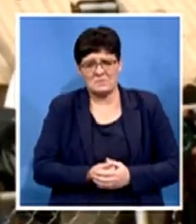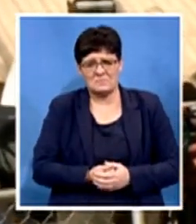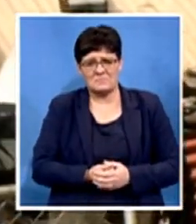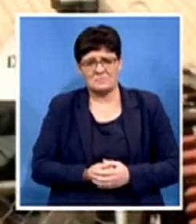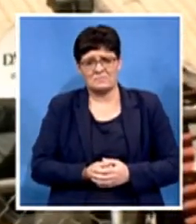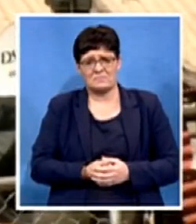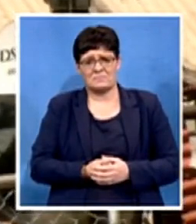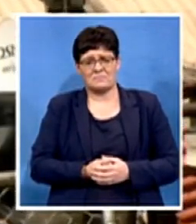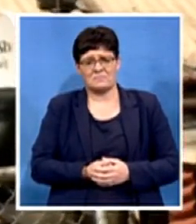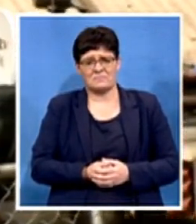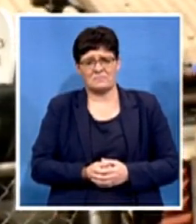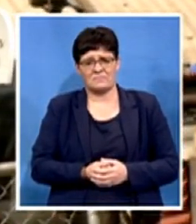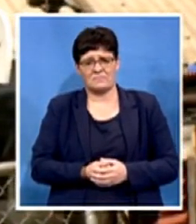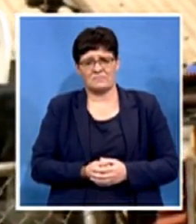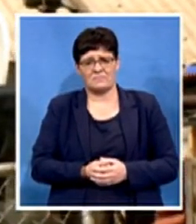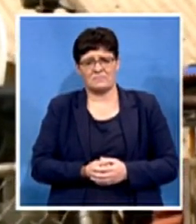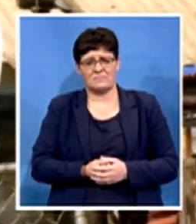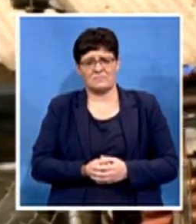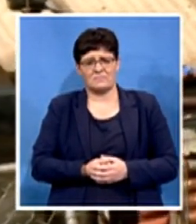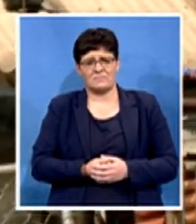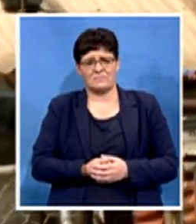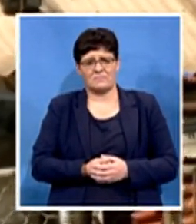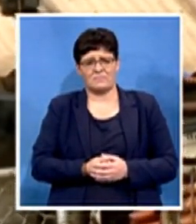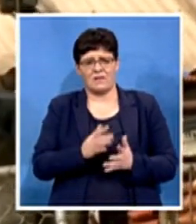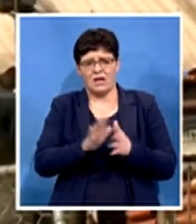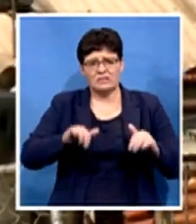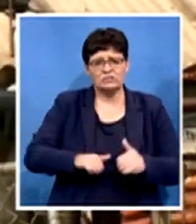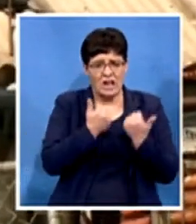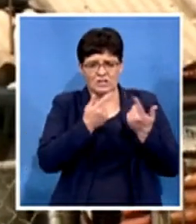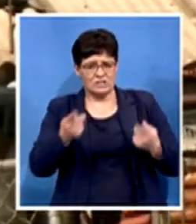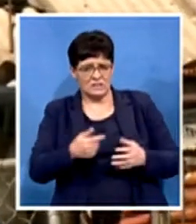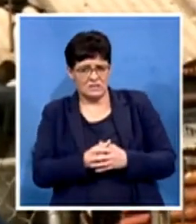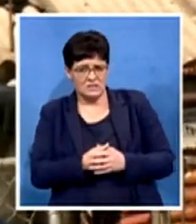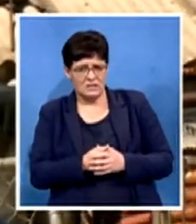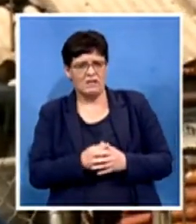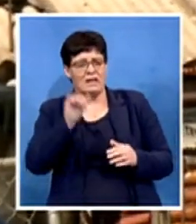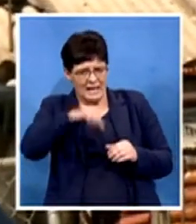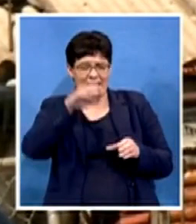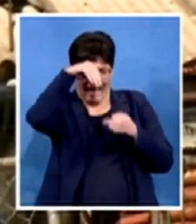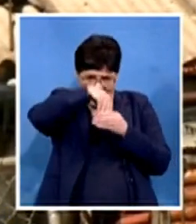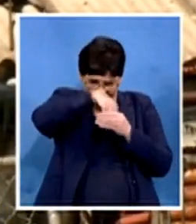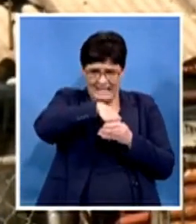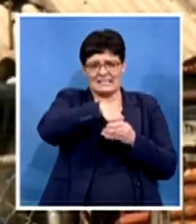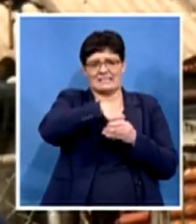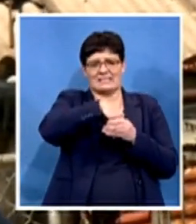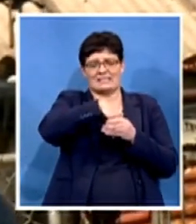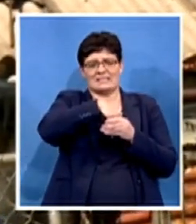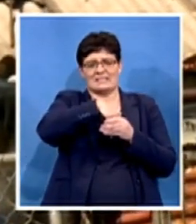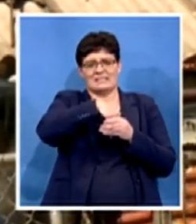Because yes, I'm trying to look. I don't see them. It's engine, ma'am. It's engine, but come in engine. I like